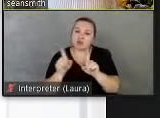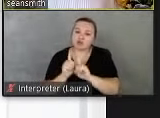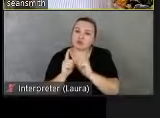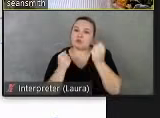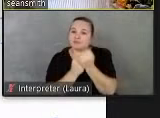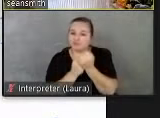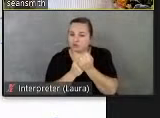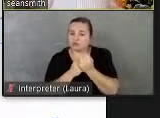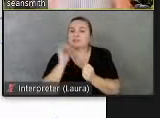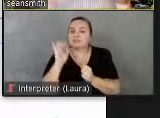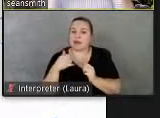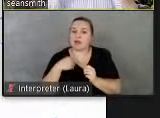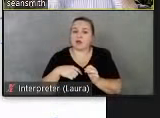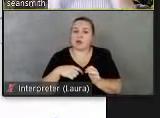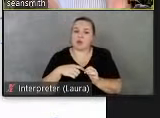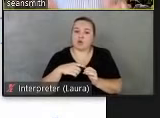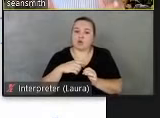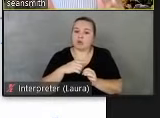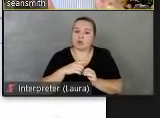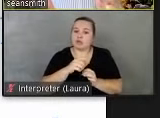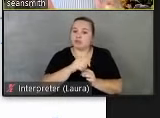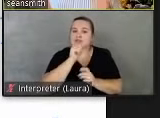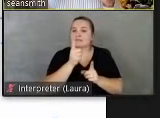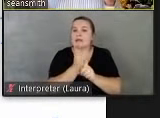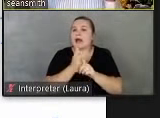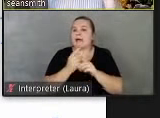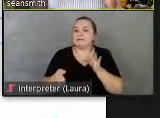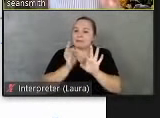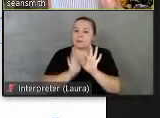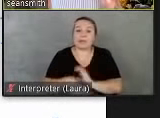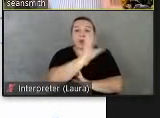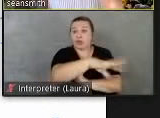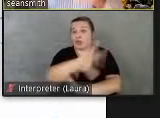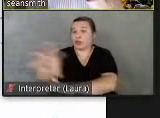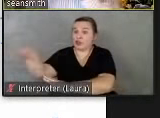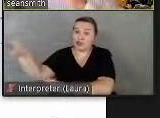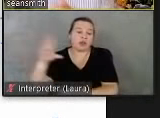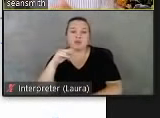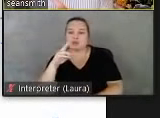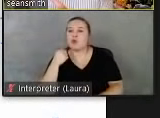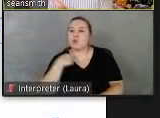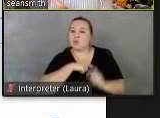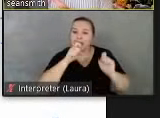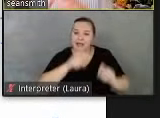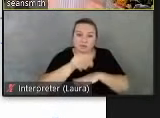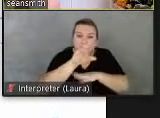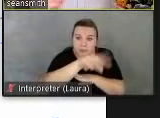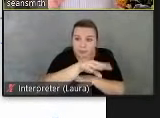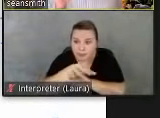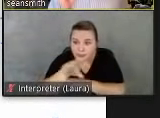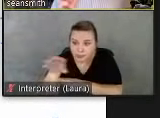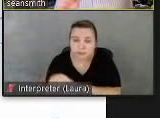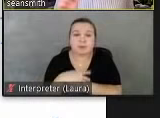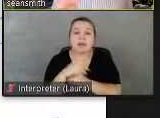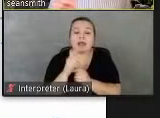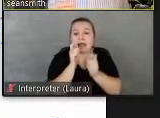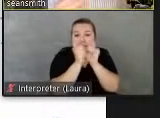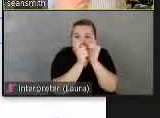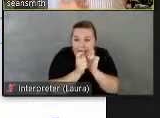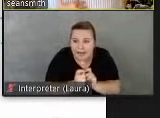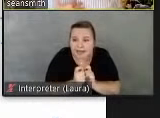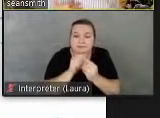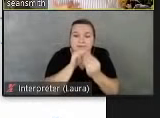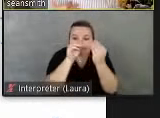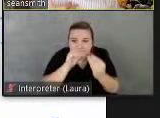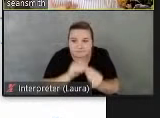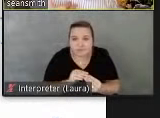fact that we're just not simply shooting video. We have to shoot the video and we have to edit the video. So now that's a targeted skill for